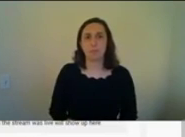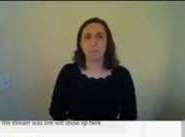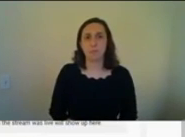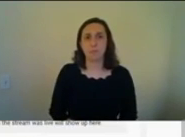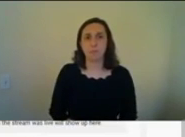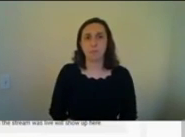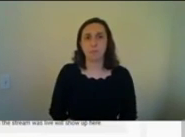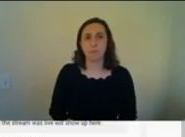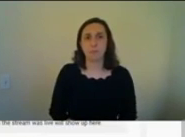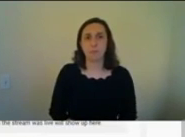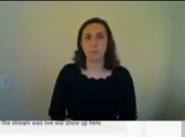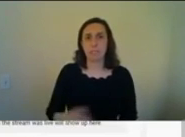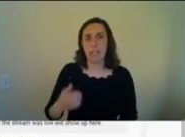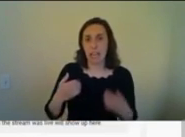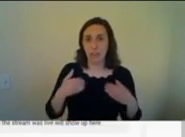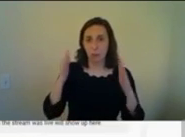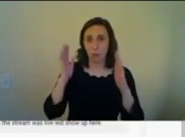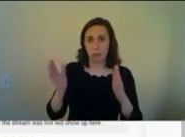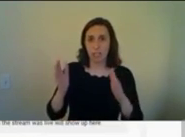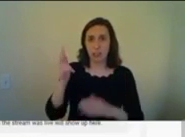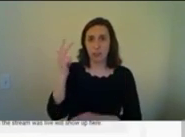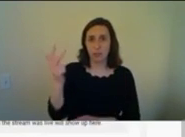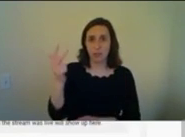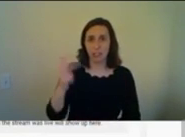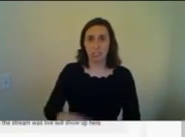And I have a remainder of 3.